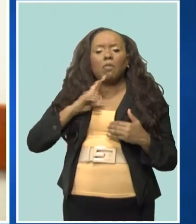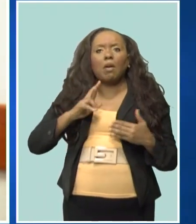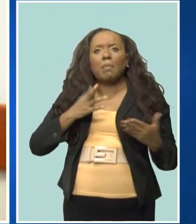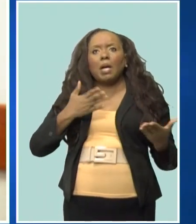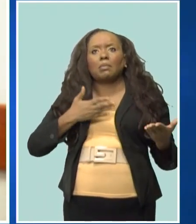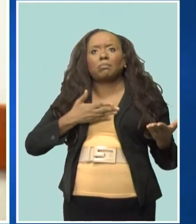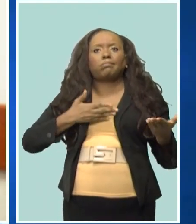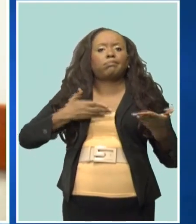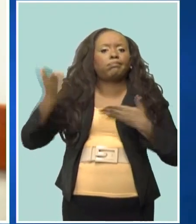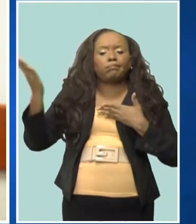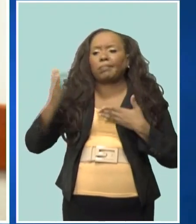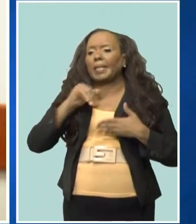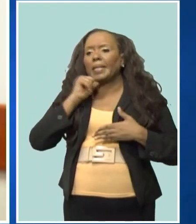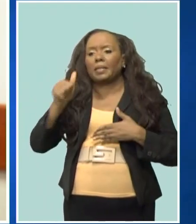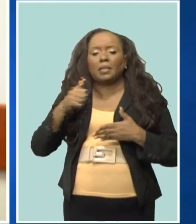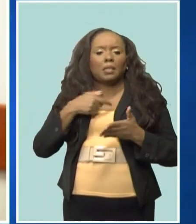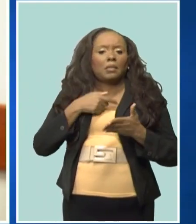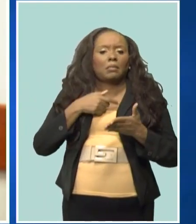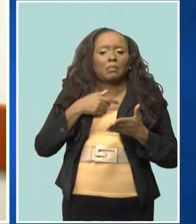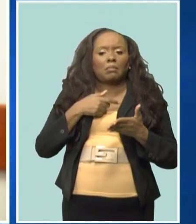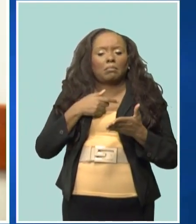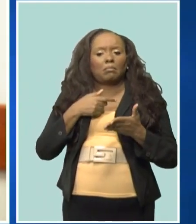premium that you want.